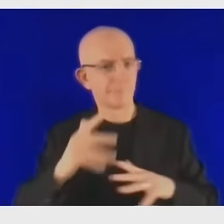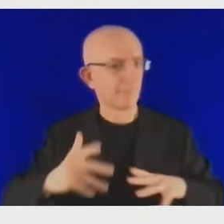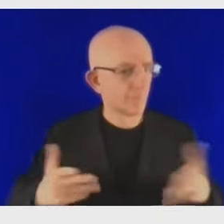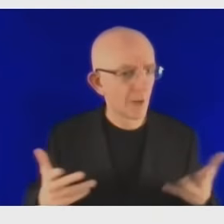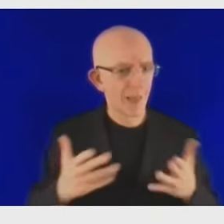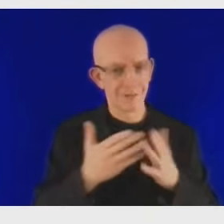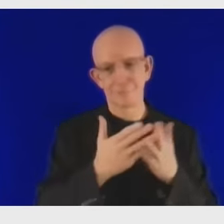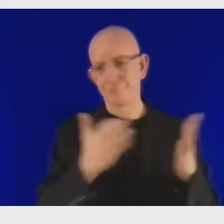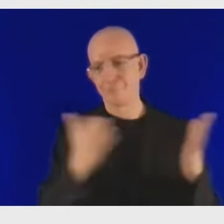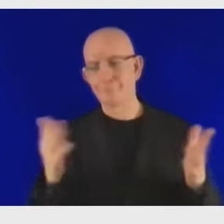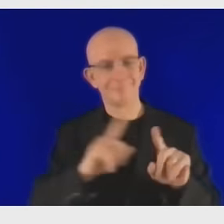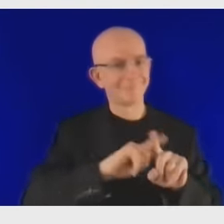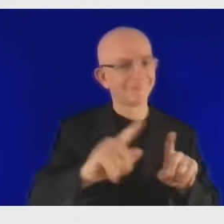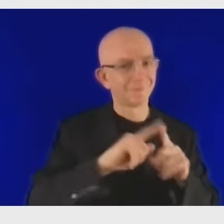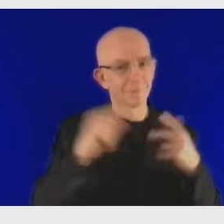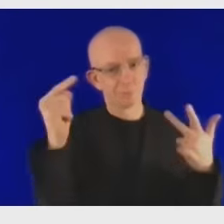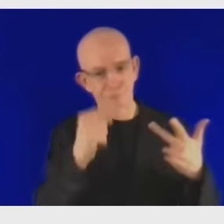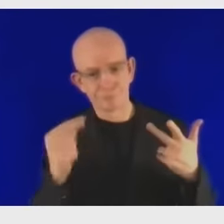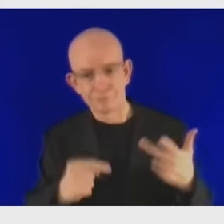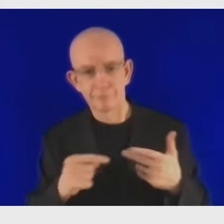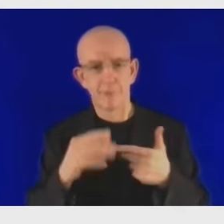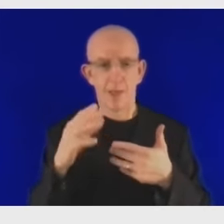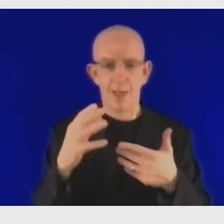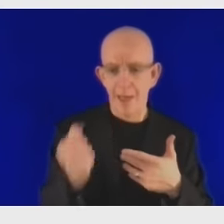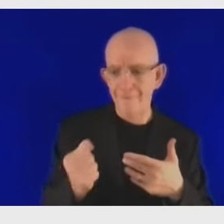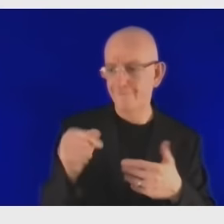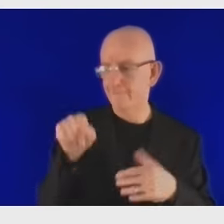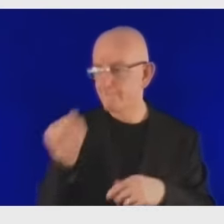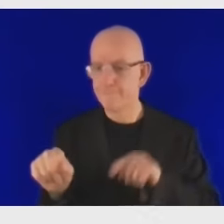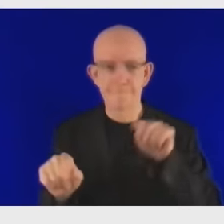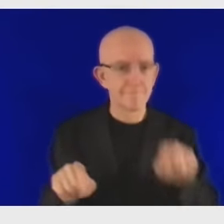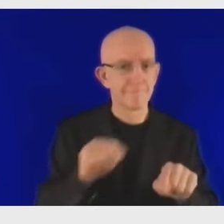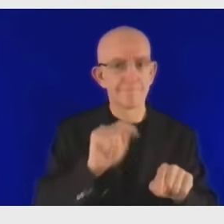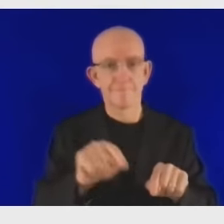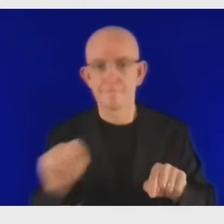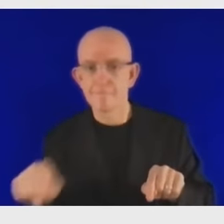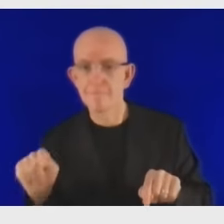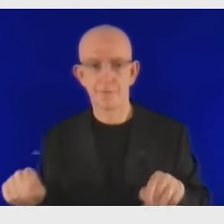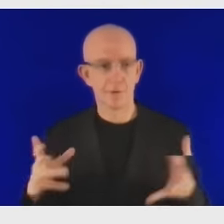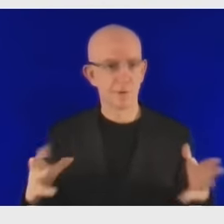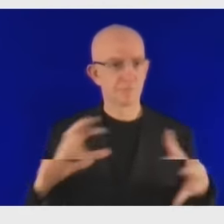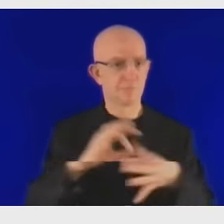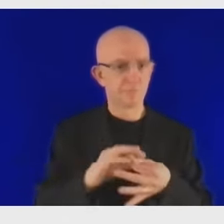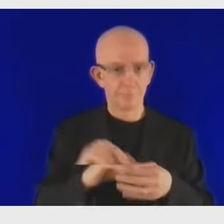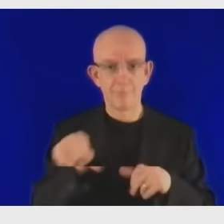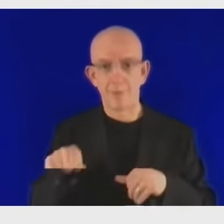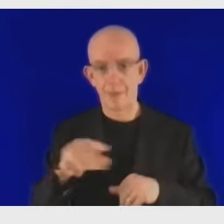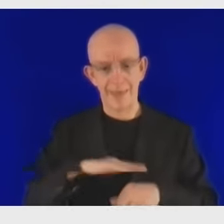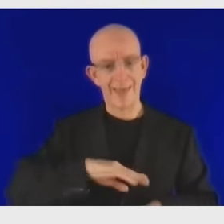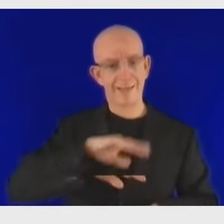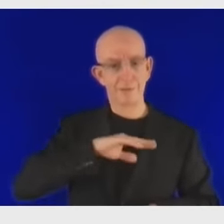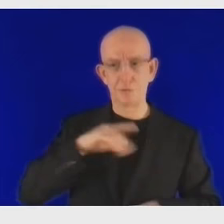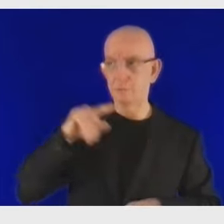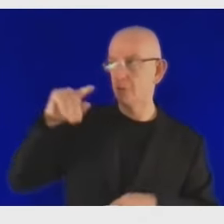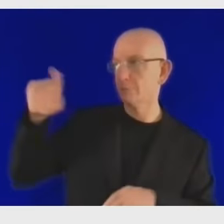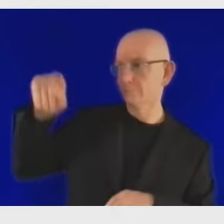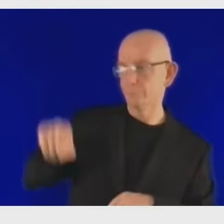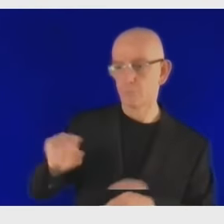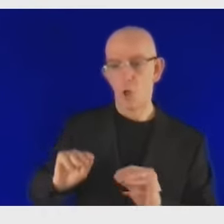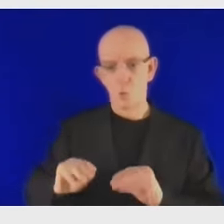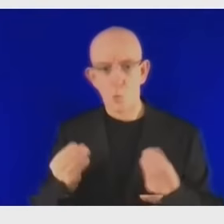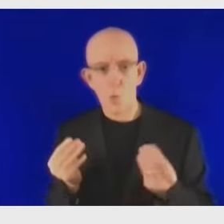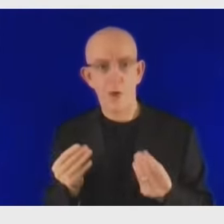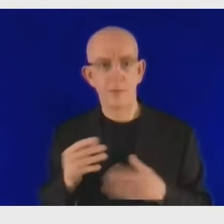intergeneral, I would say, solutions. I mean, we're talking about human rights crisis. We're talking about